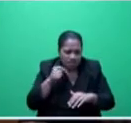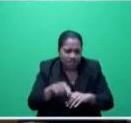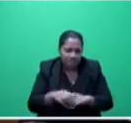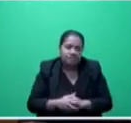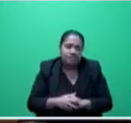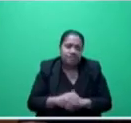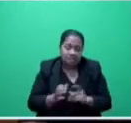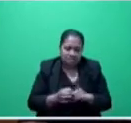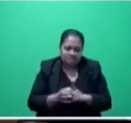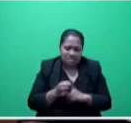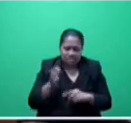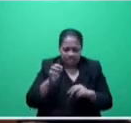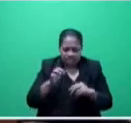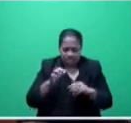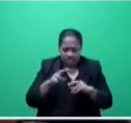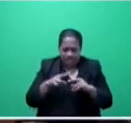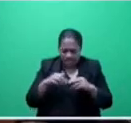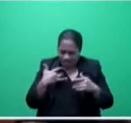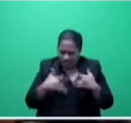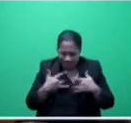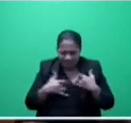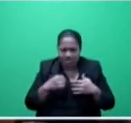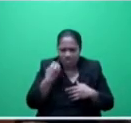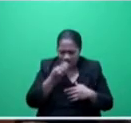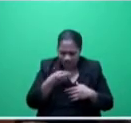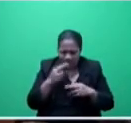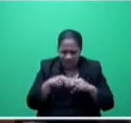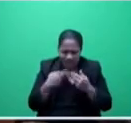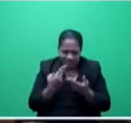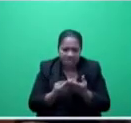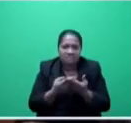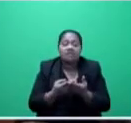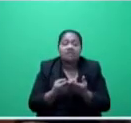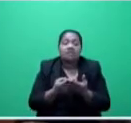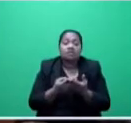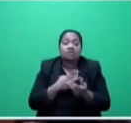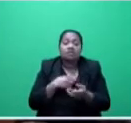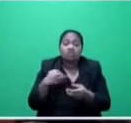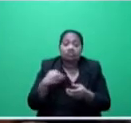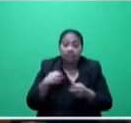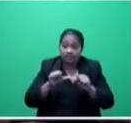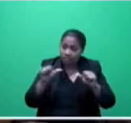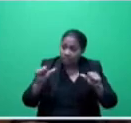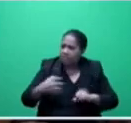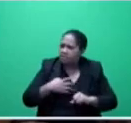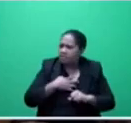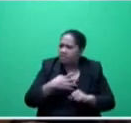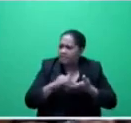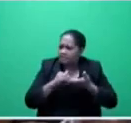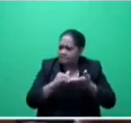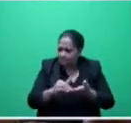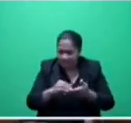economy. The increase in budget allocation to the Ministry of Agriculture will further help in various best